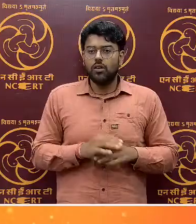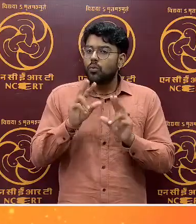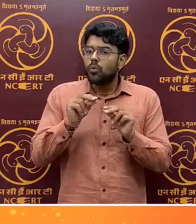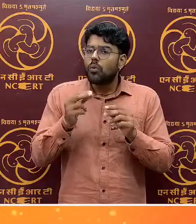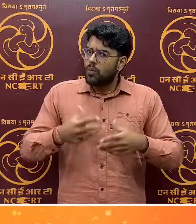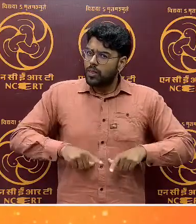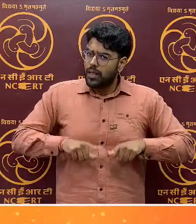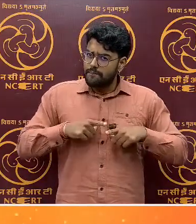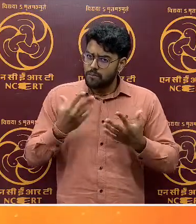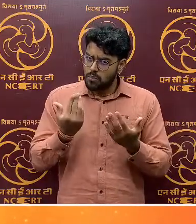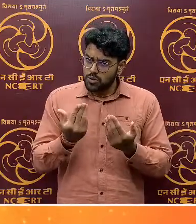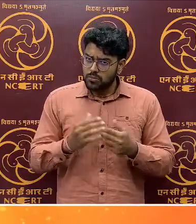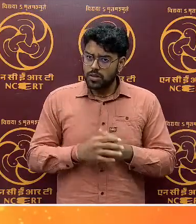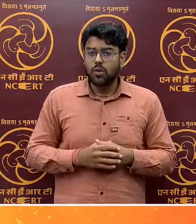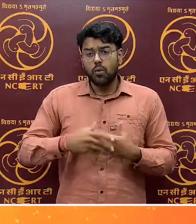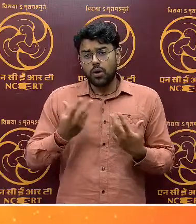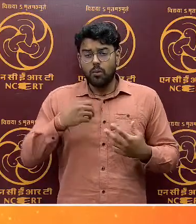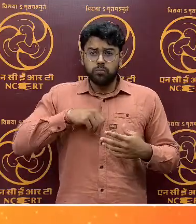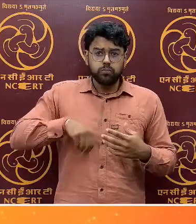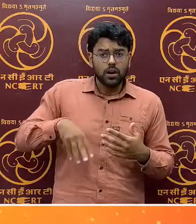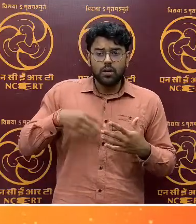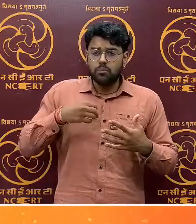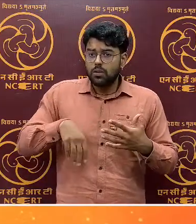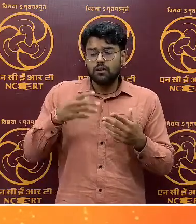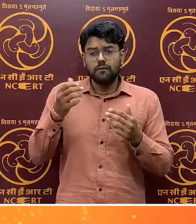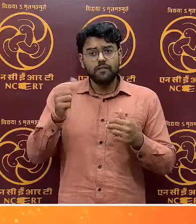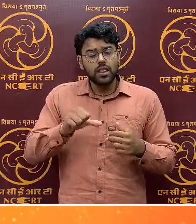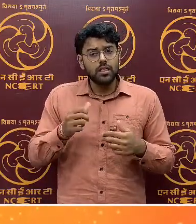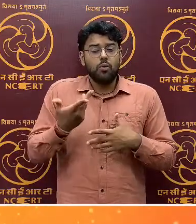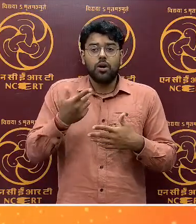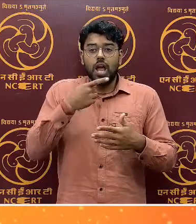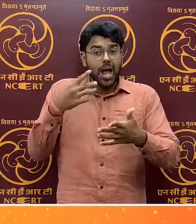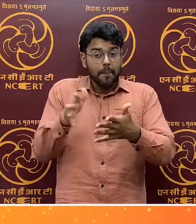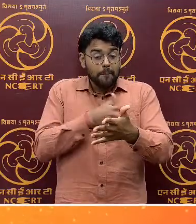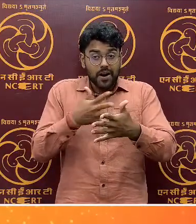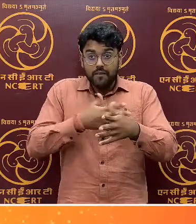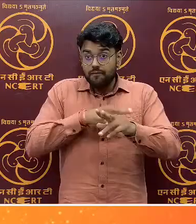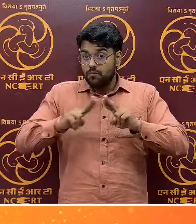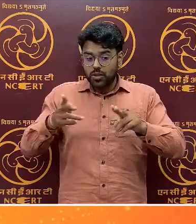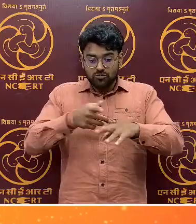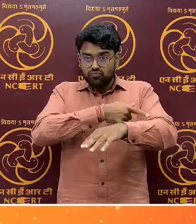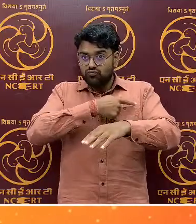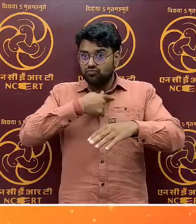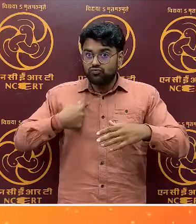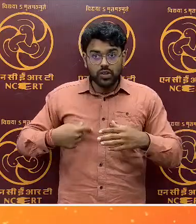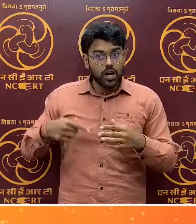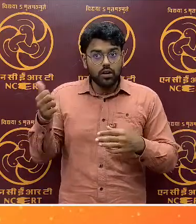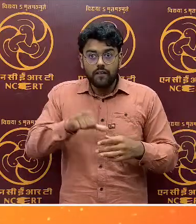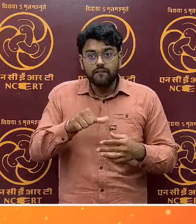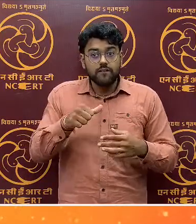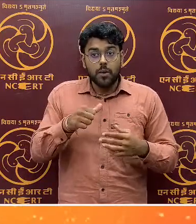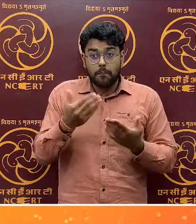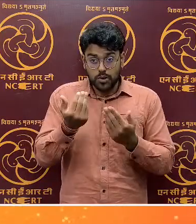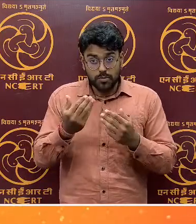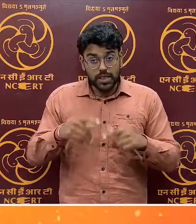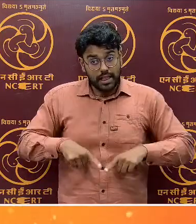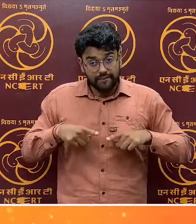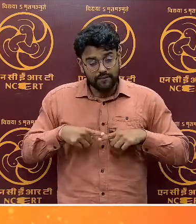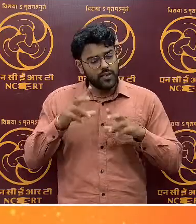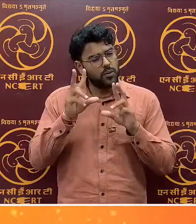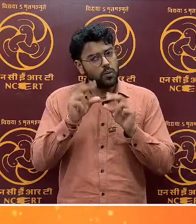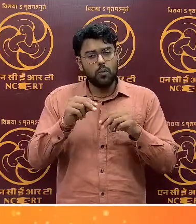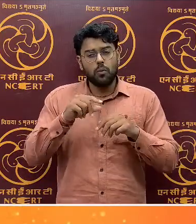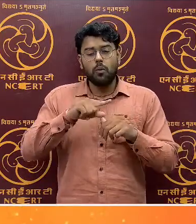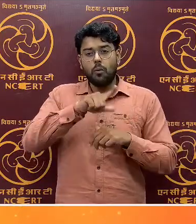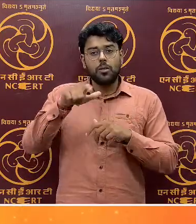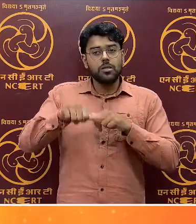eliminated out from the body. Or if there is no proper blood circulation. Yes. So all the parts, all the processes are